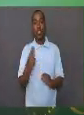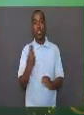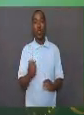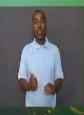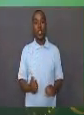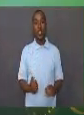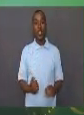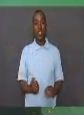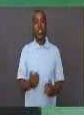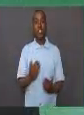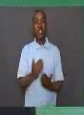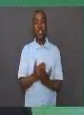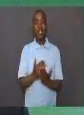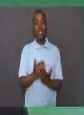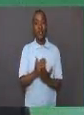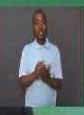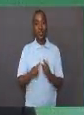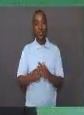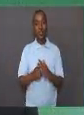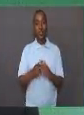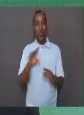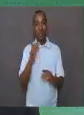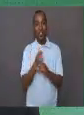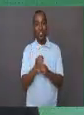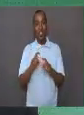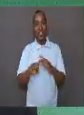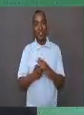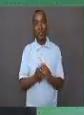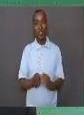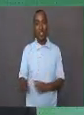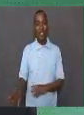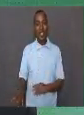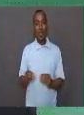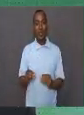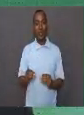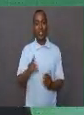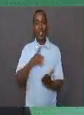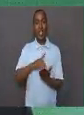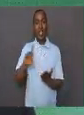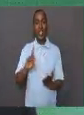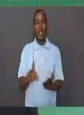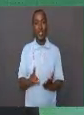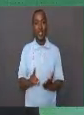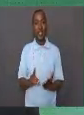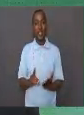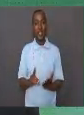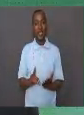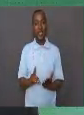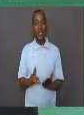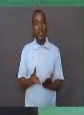an activity. Students, as a review, can you